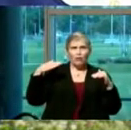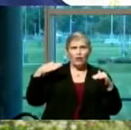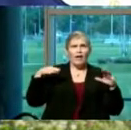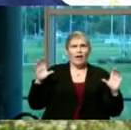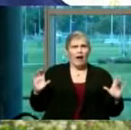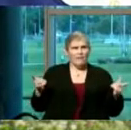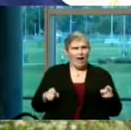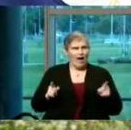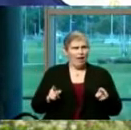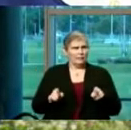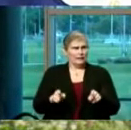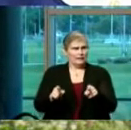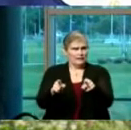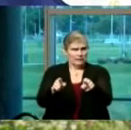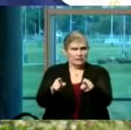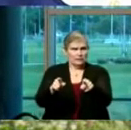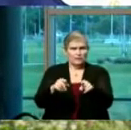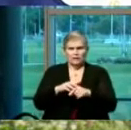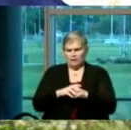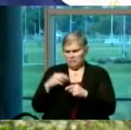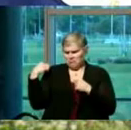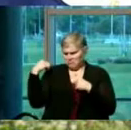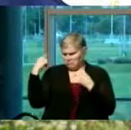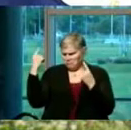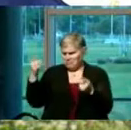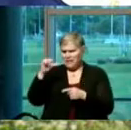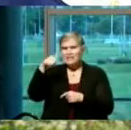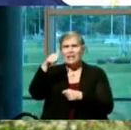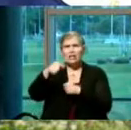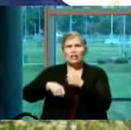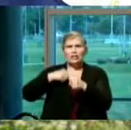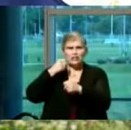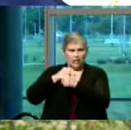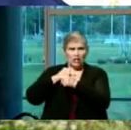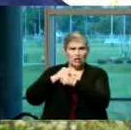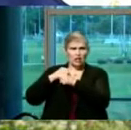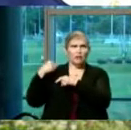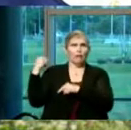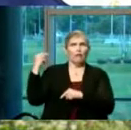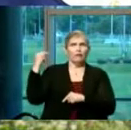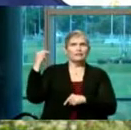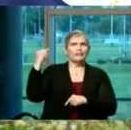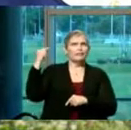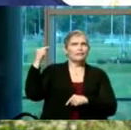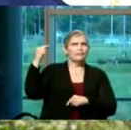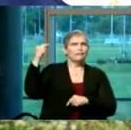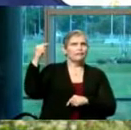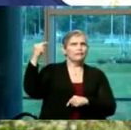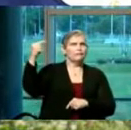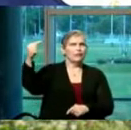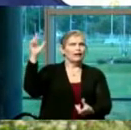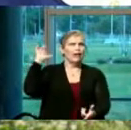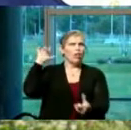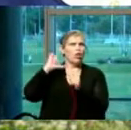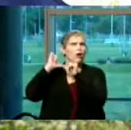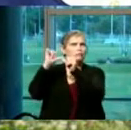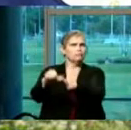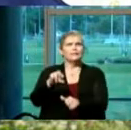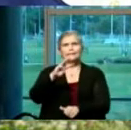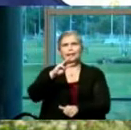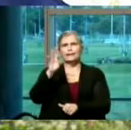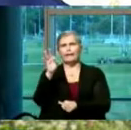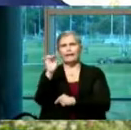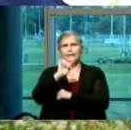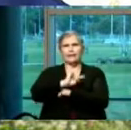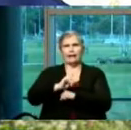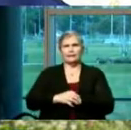at the earliest time in the past 10 years and stayed there for a record 69 days.